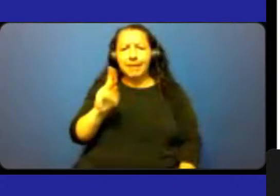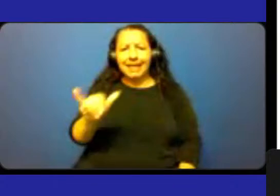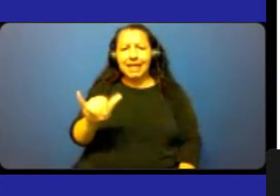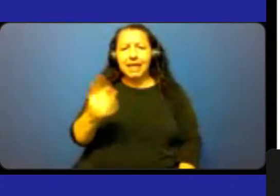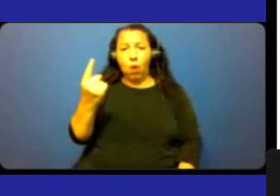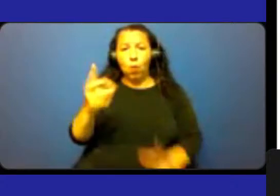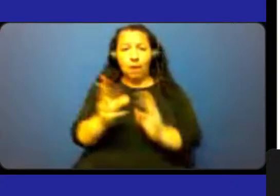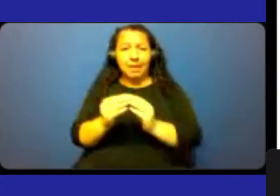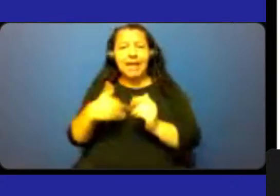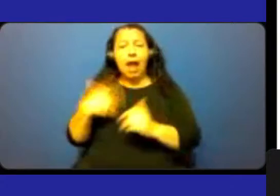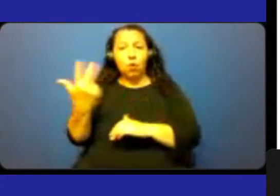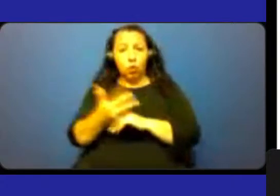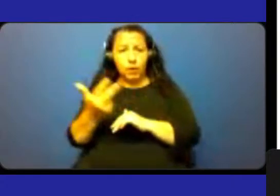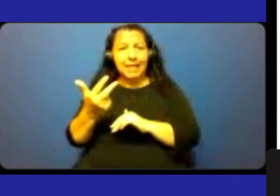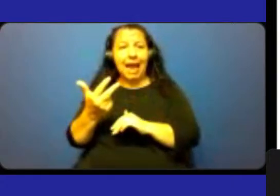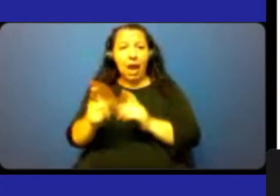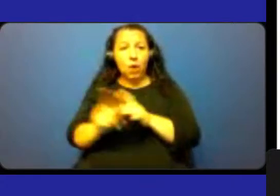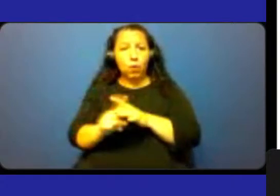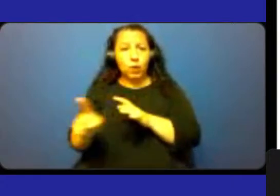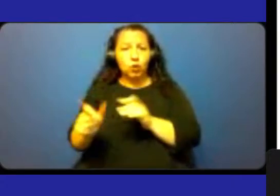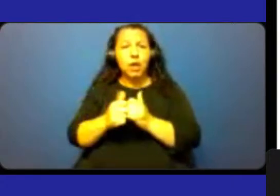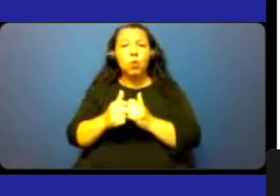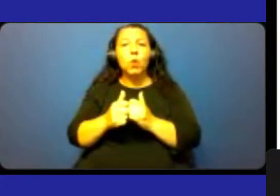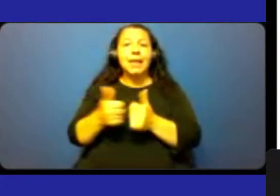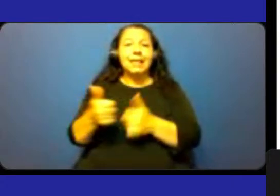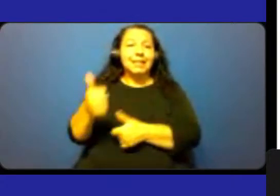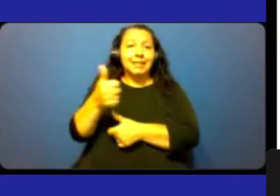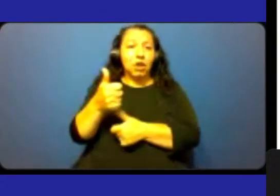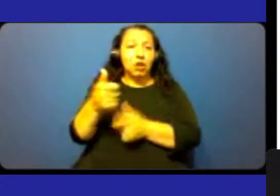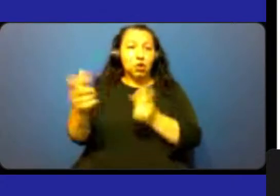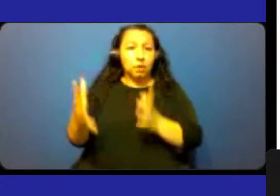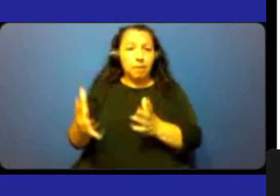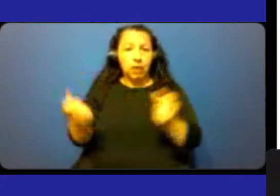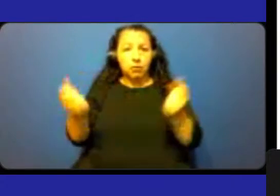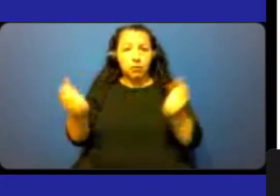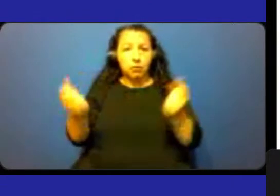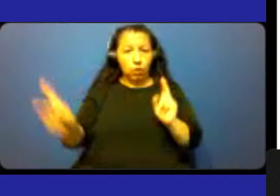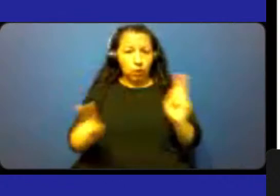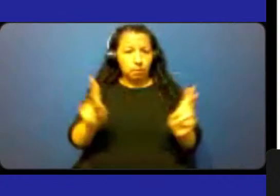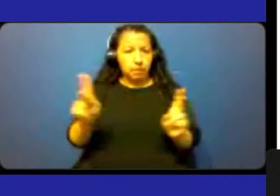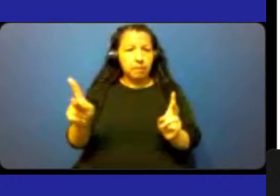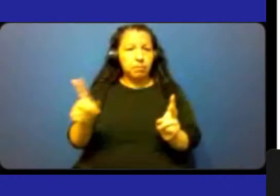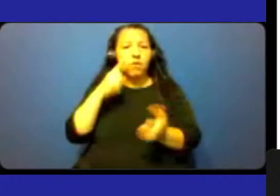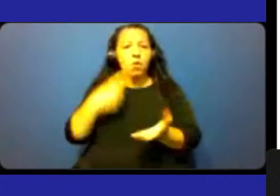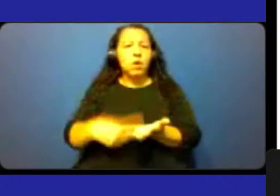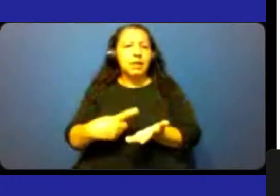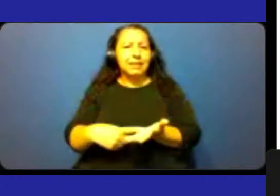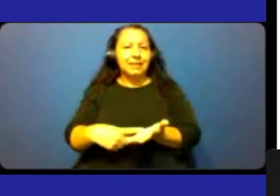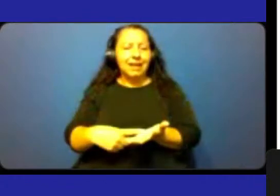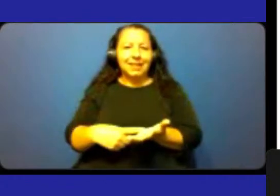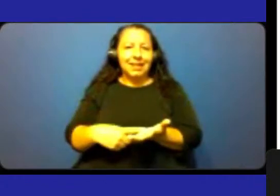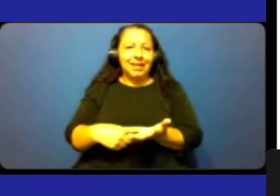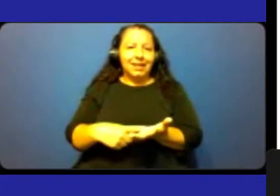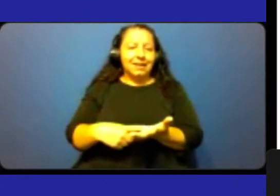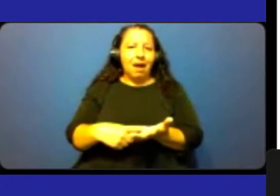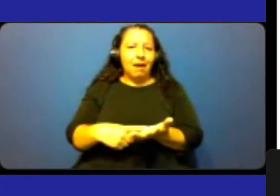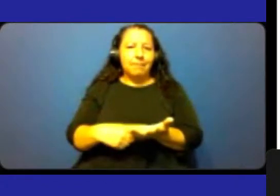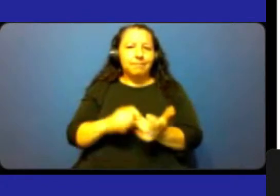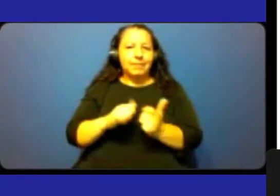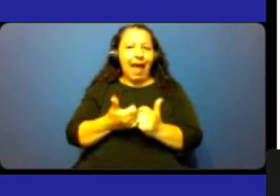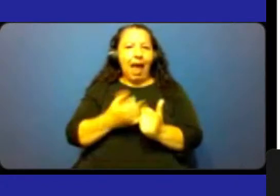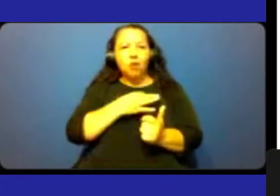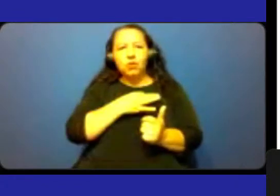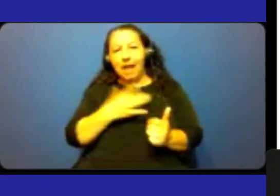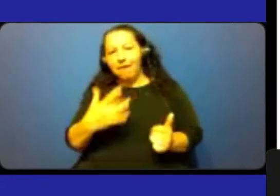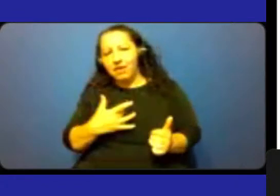3-day retreat with senior management and a bunch of other people to discuss, how staff is